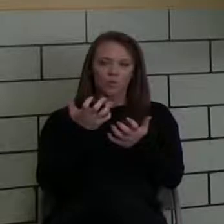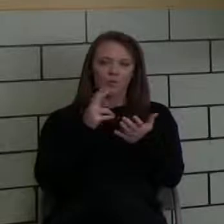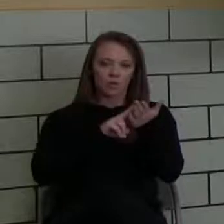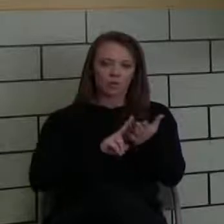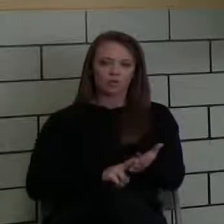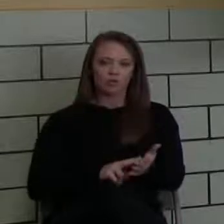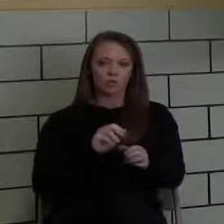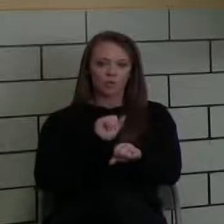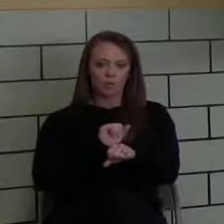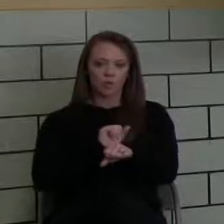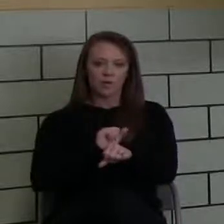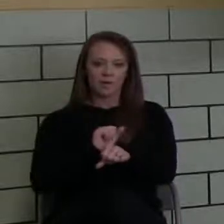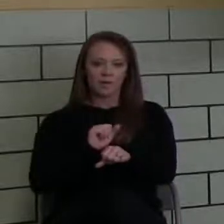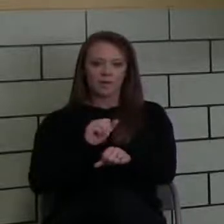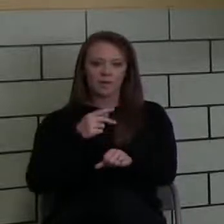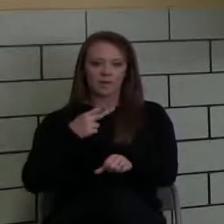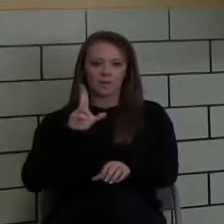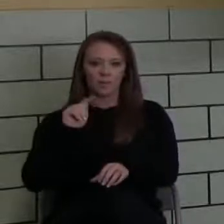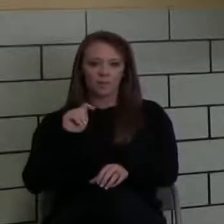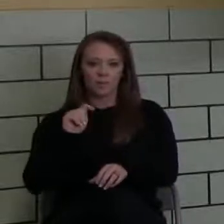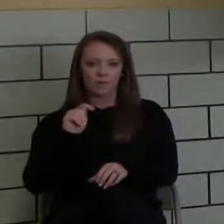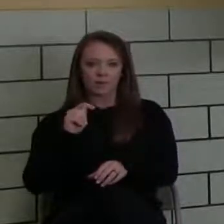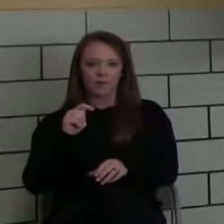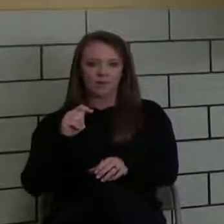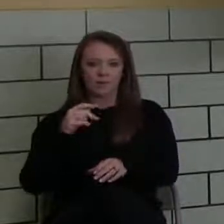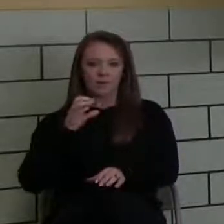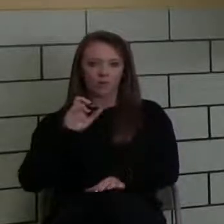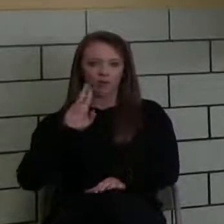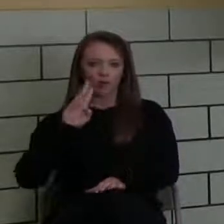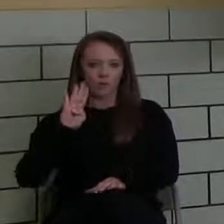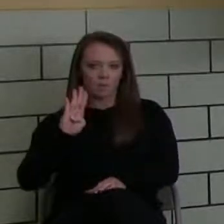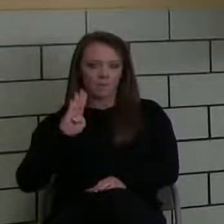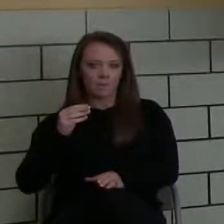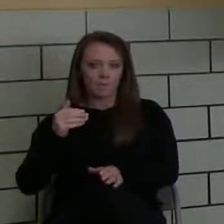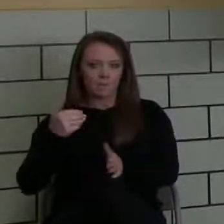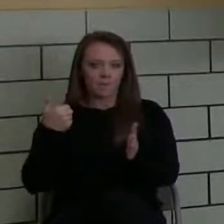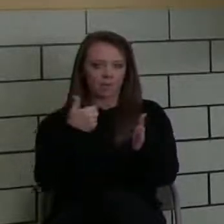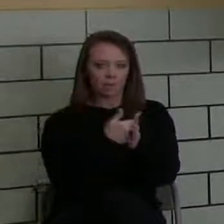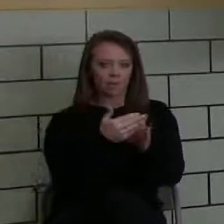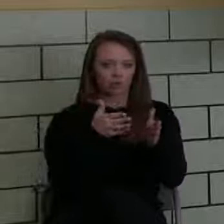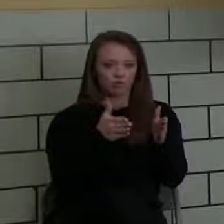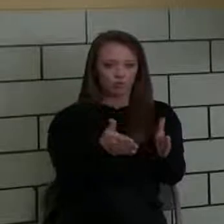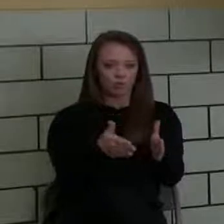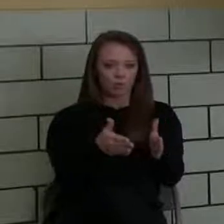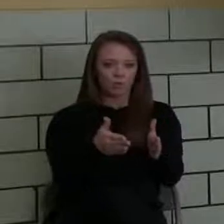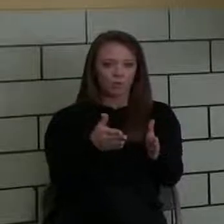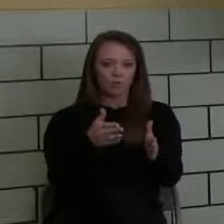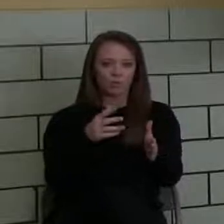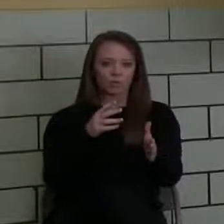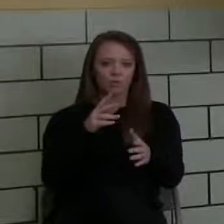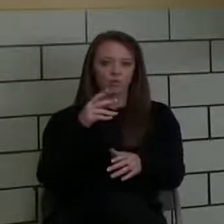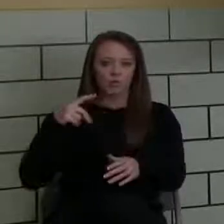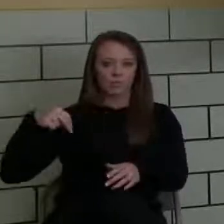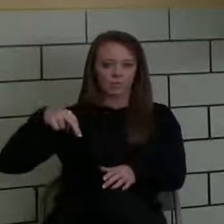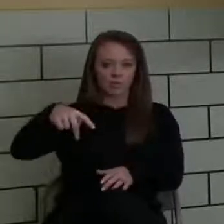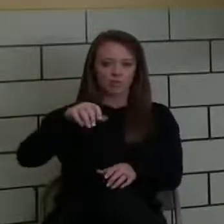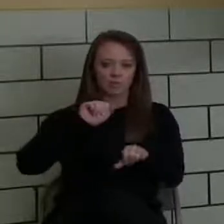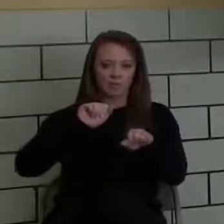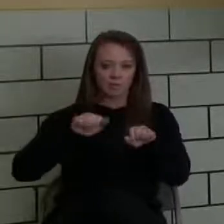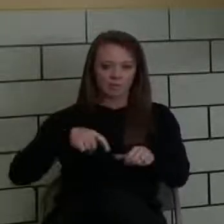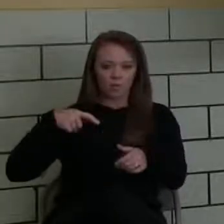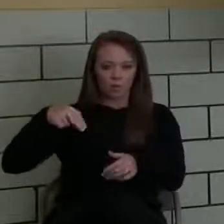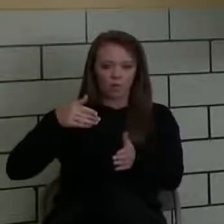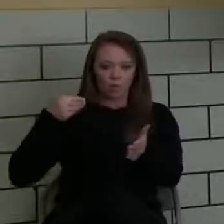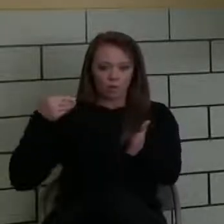out into the road and allow pedestrians to be adjacent to the buildings and walking up close to the buildings while their work area is sort of